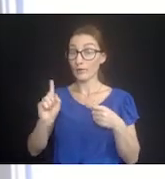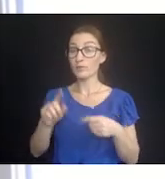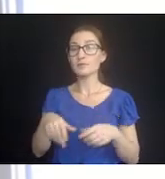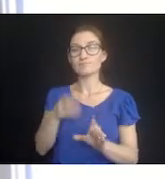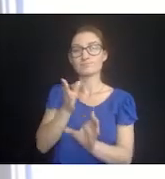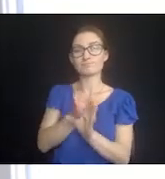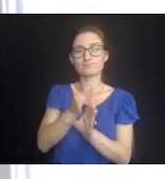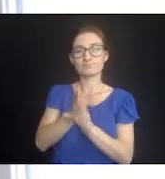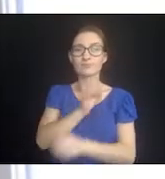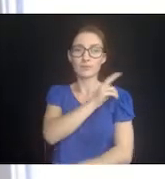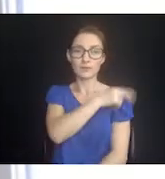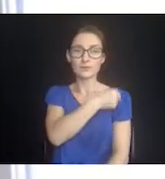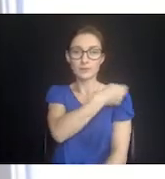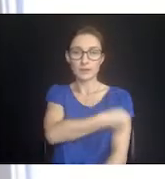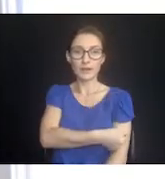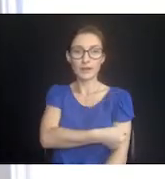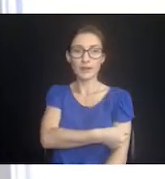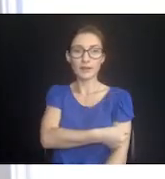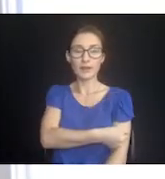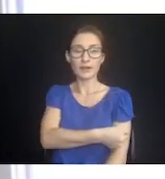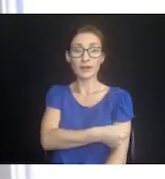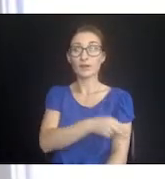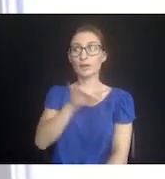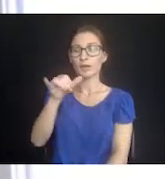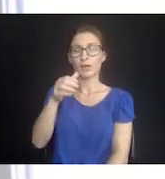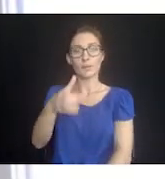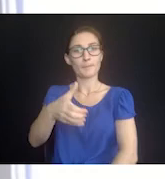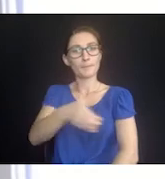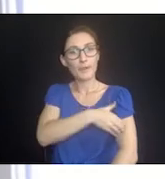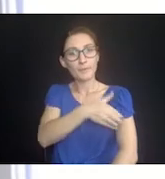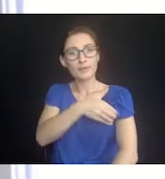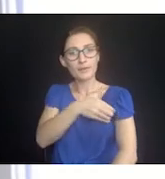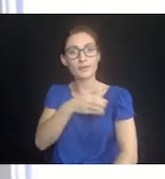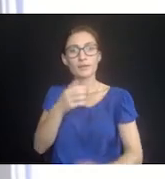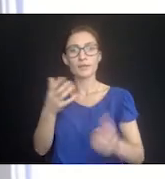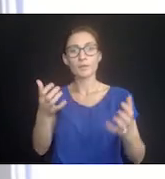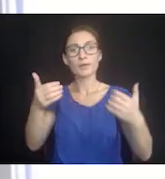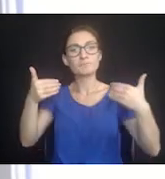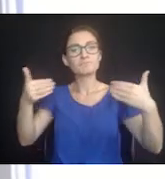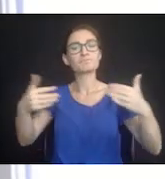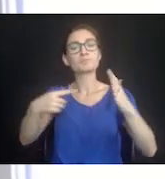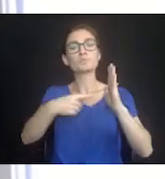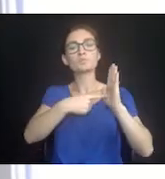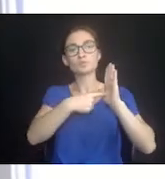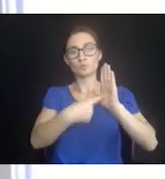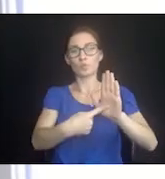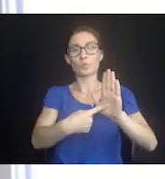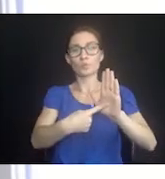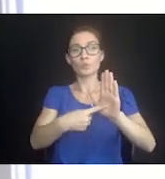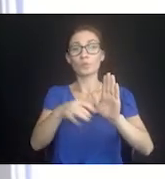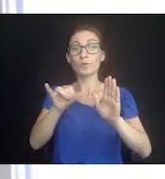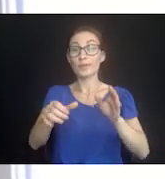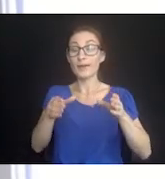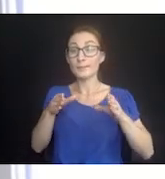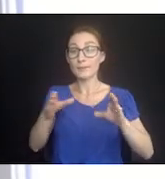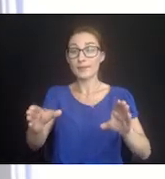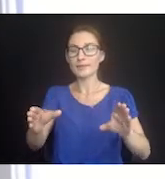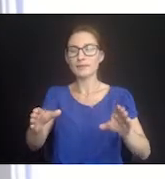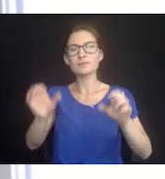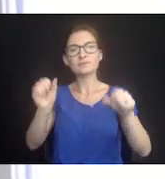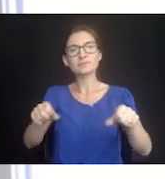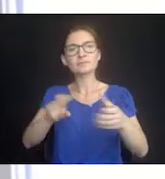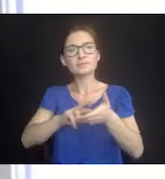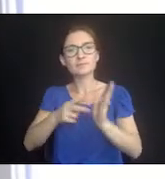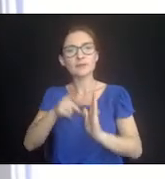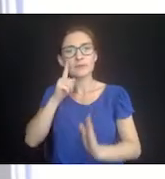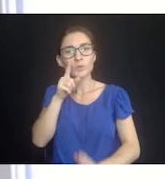we implemented this method in a psychiatric hospital, and it was so powerful. I